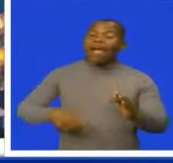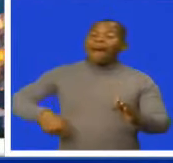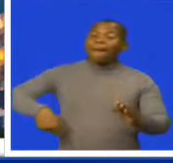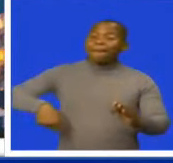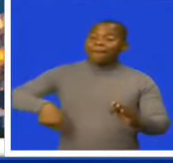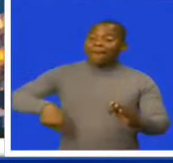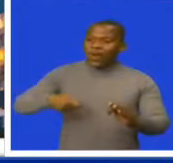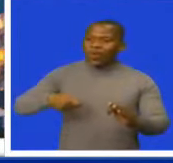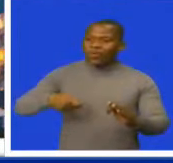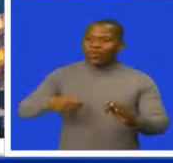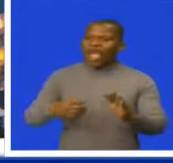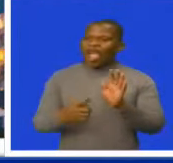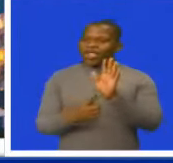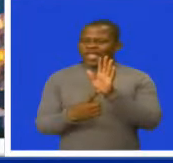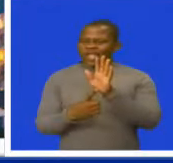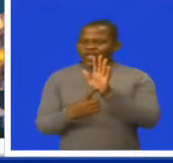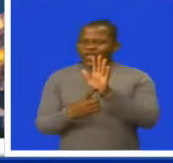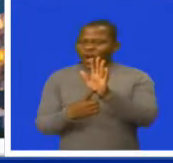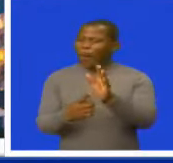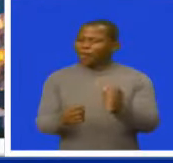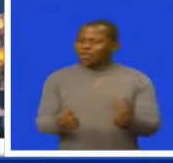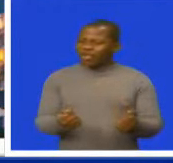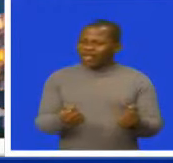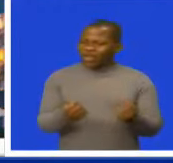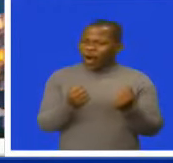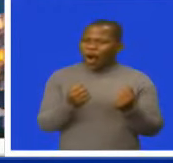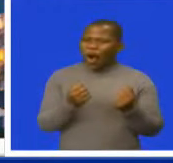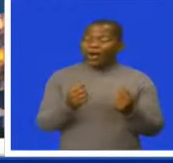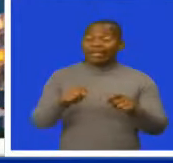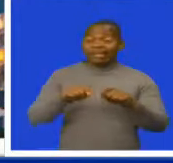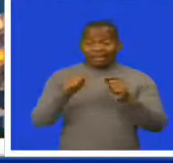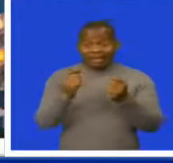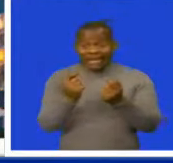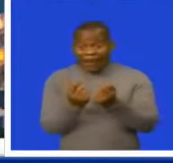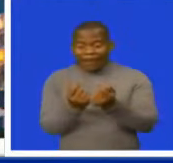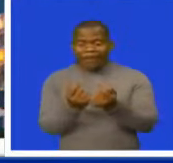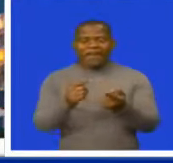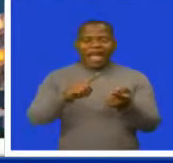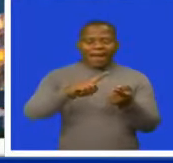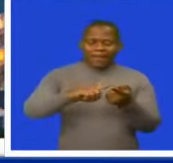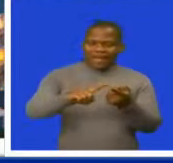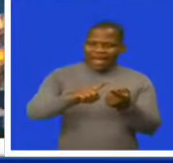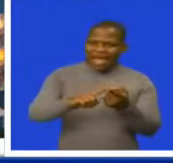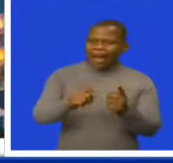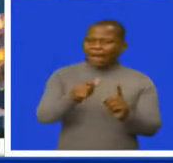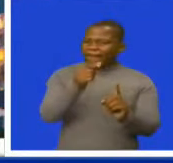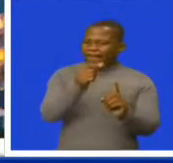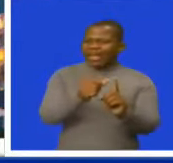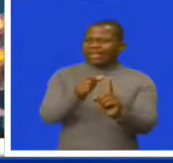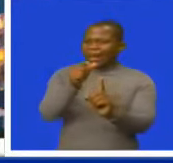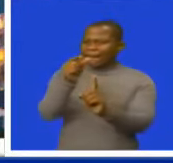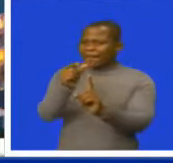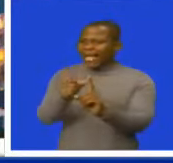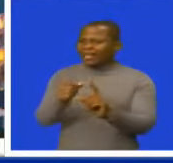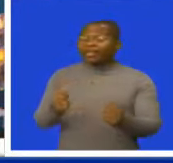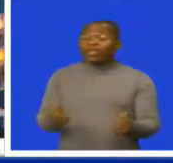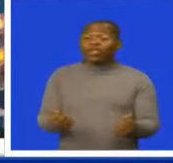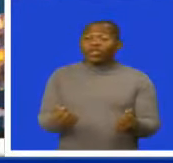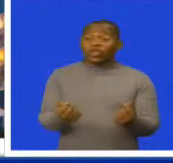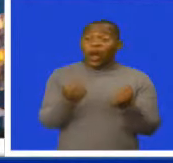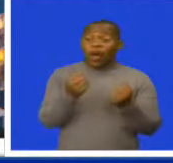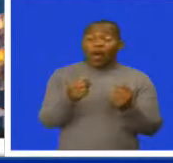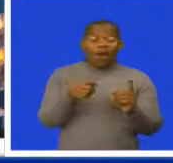kakhulu. Dlamini ke uvete lokhu kusalungiselelwa imidlalo yekuvala sigaba sokuqala seligi yalonyaka kulembela